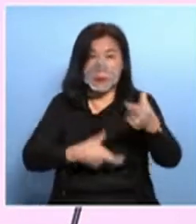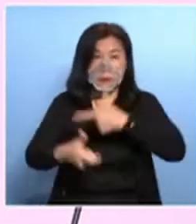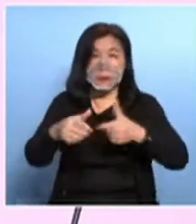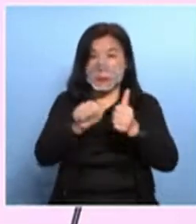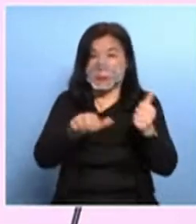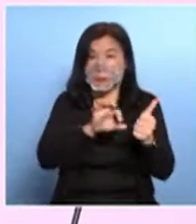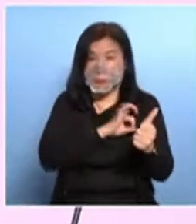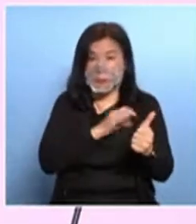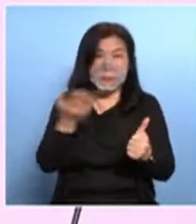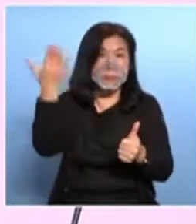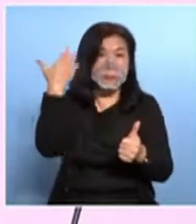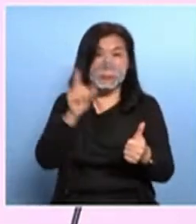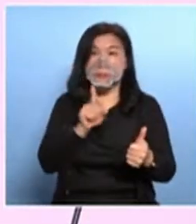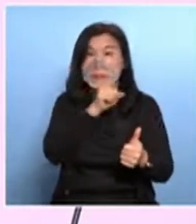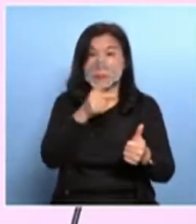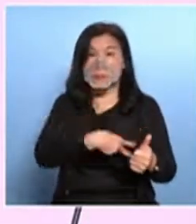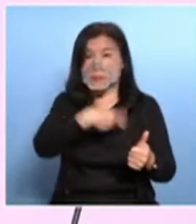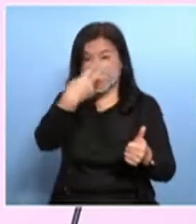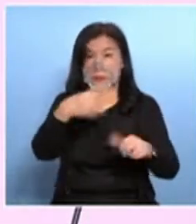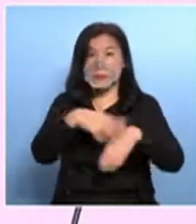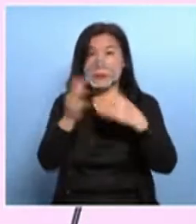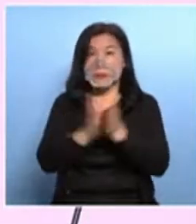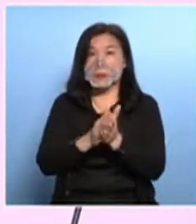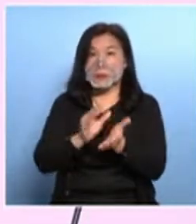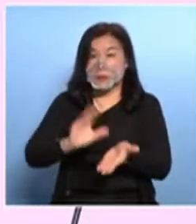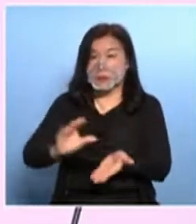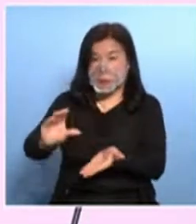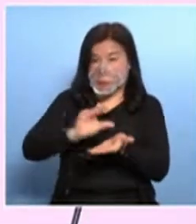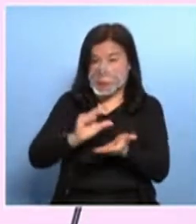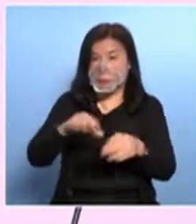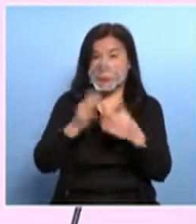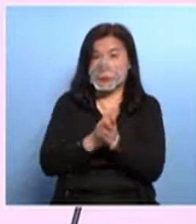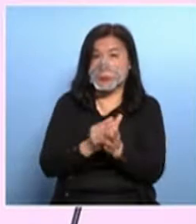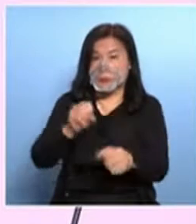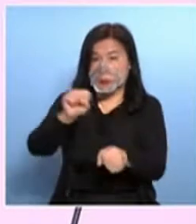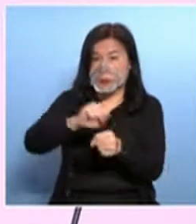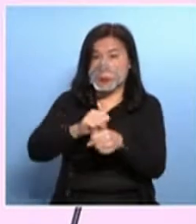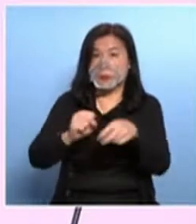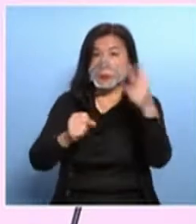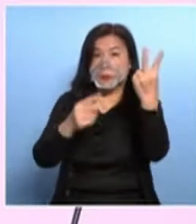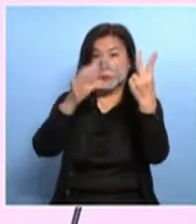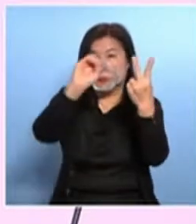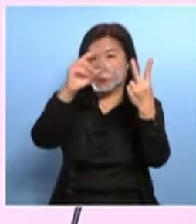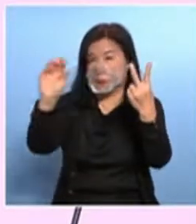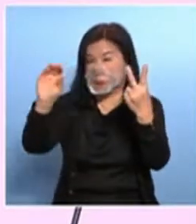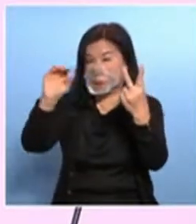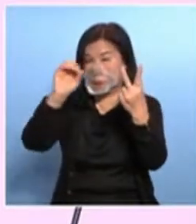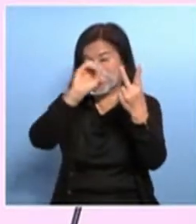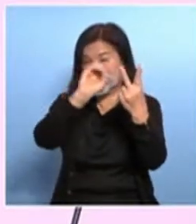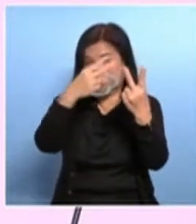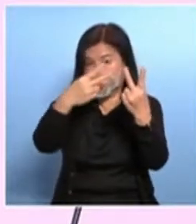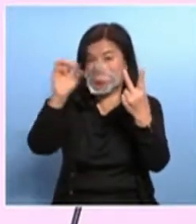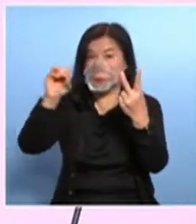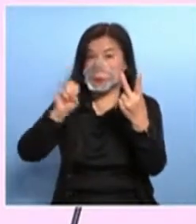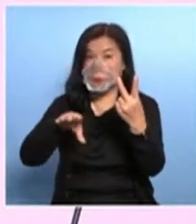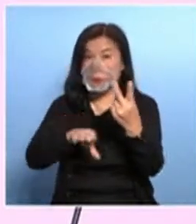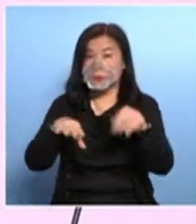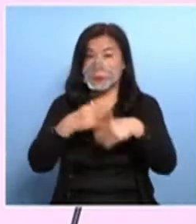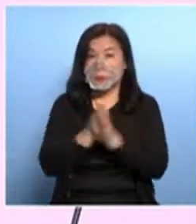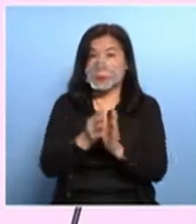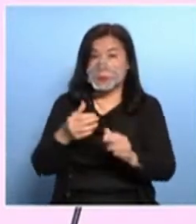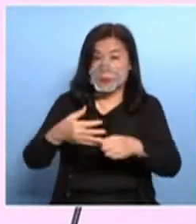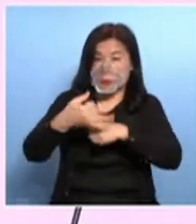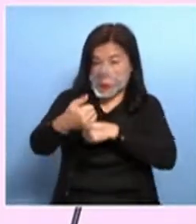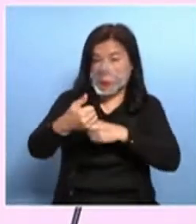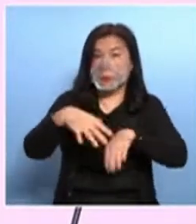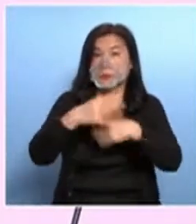I'm deeply grateful to the Finance Committee of the Legislative Council for promptly approving a further injection of $27 billion into the AEF